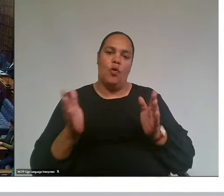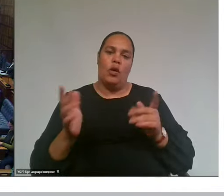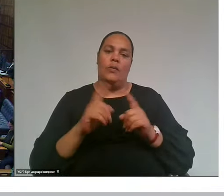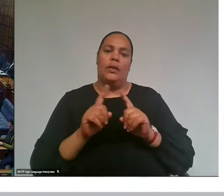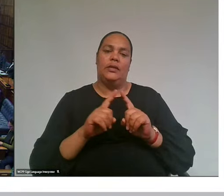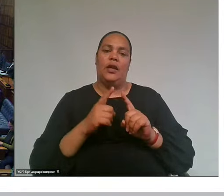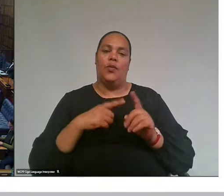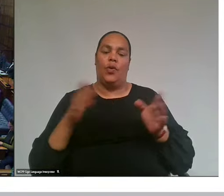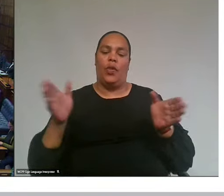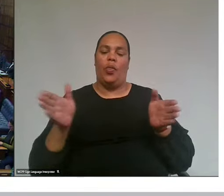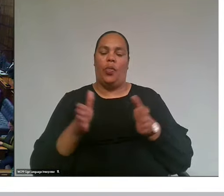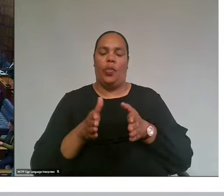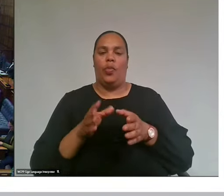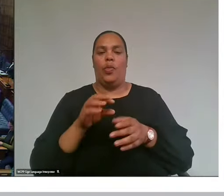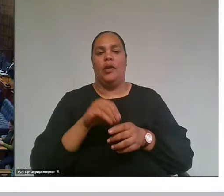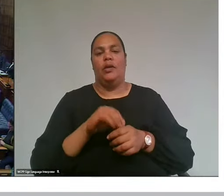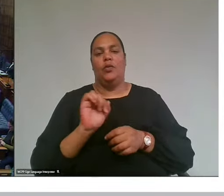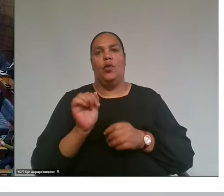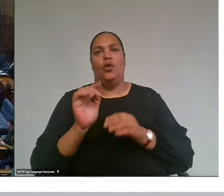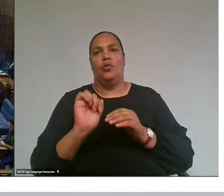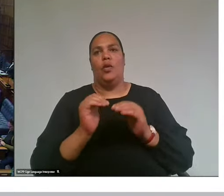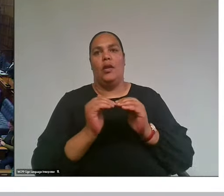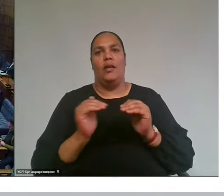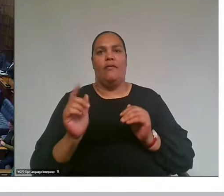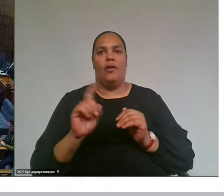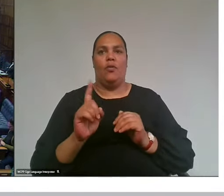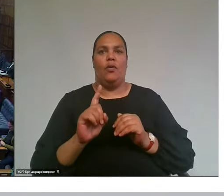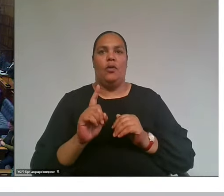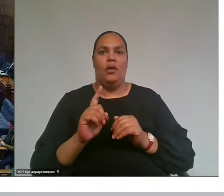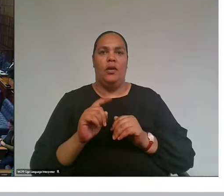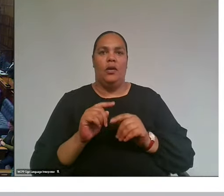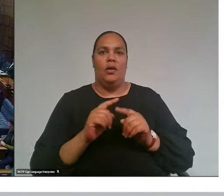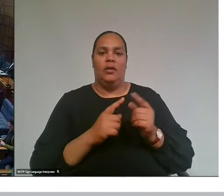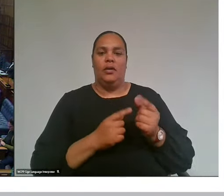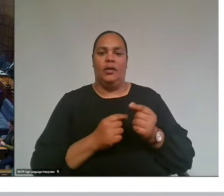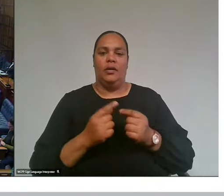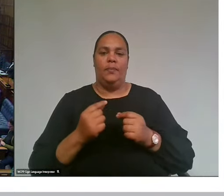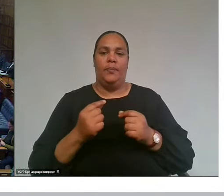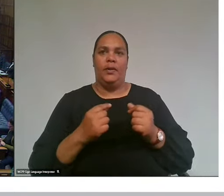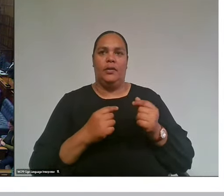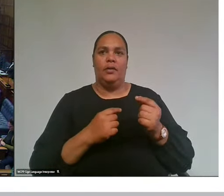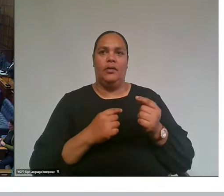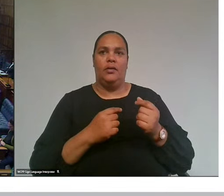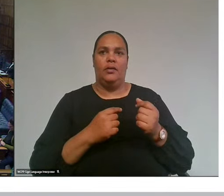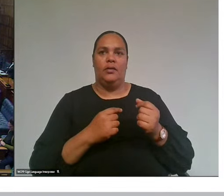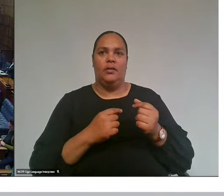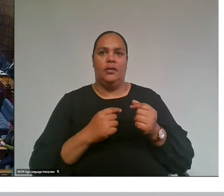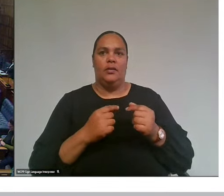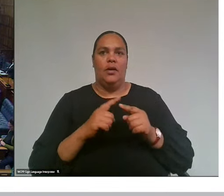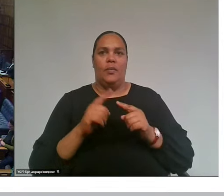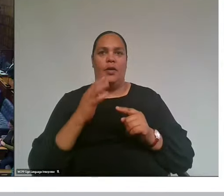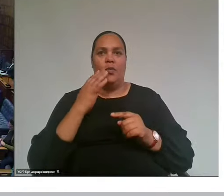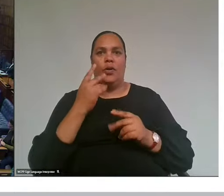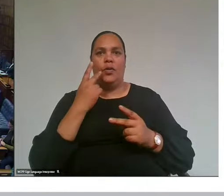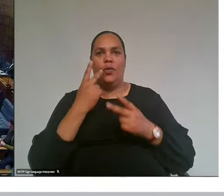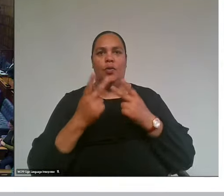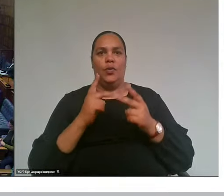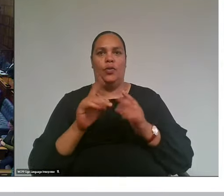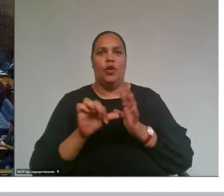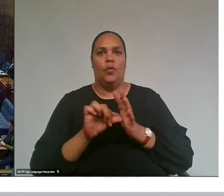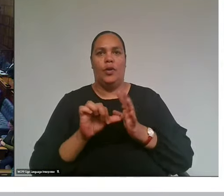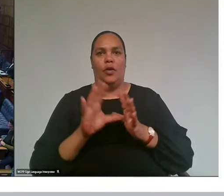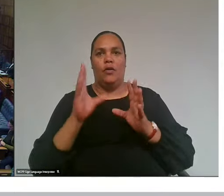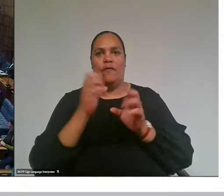also narrow down right down to the level of of townships and communities and so when you look at the priority